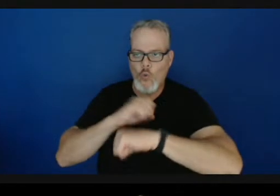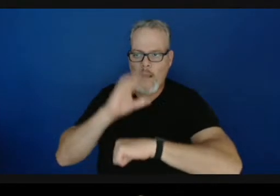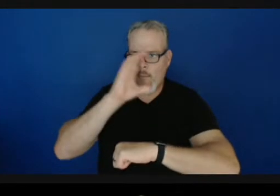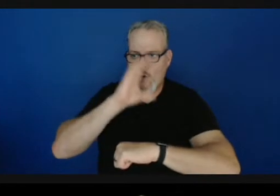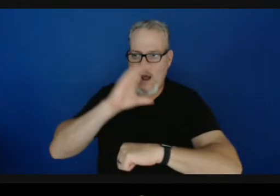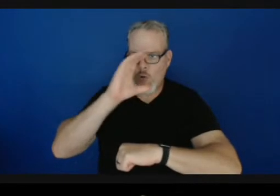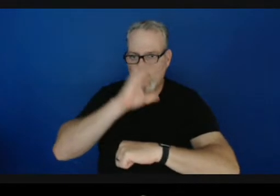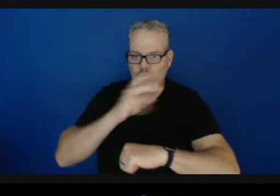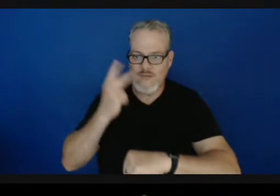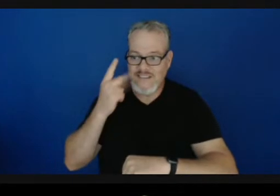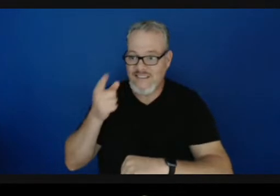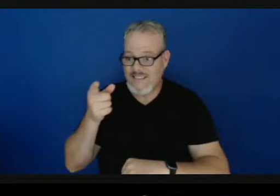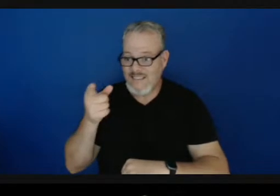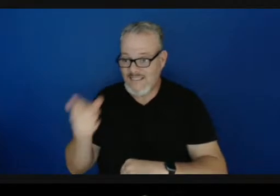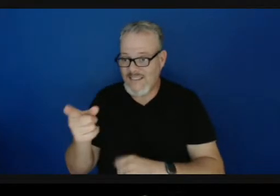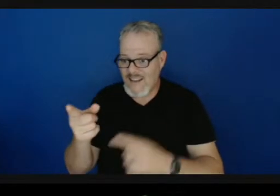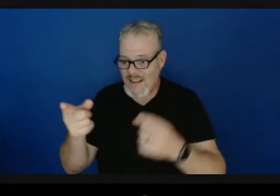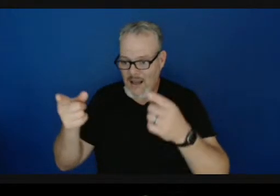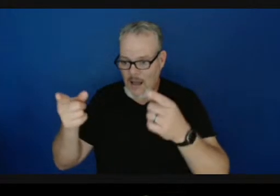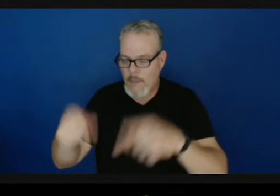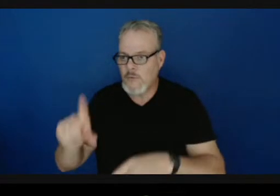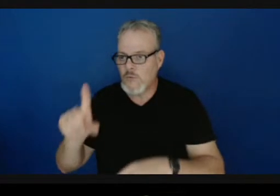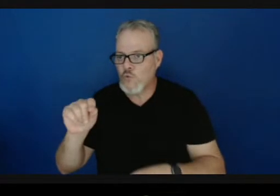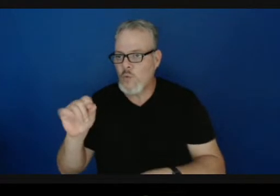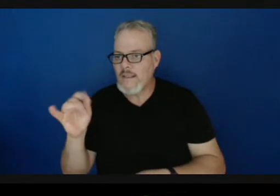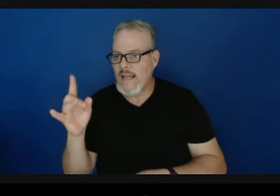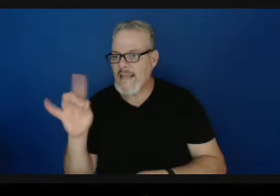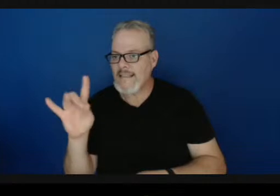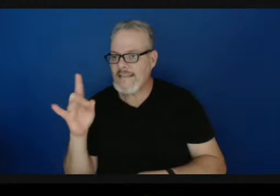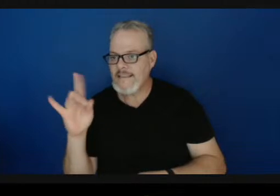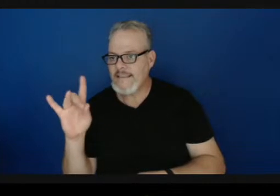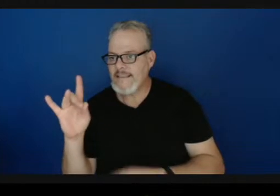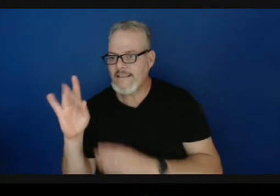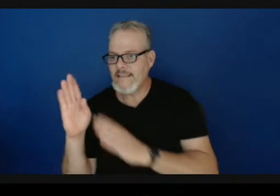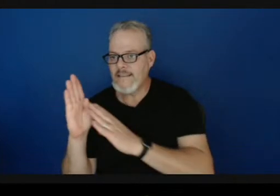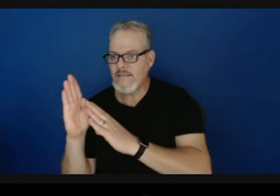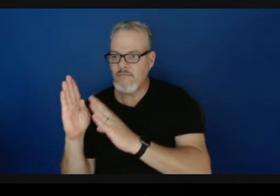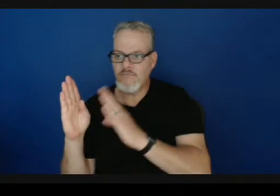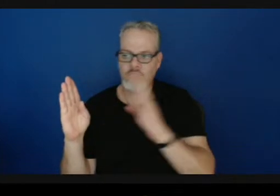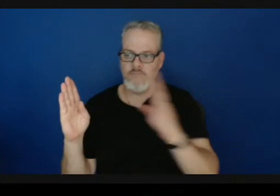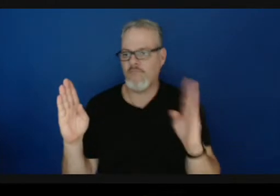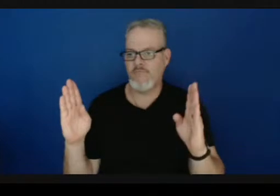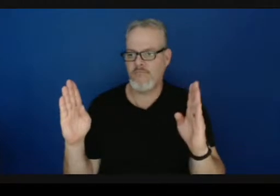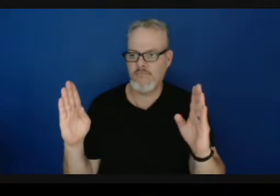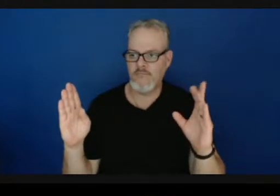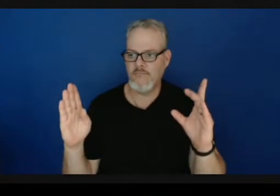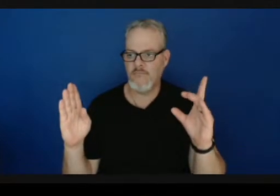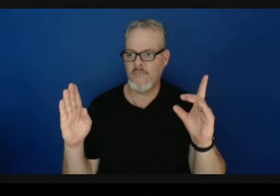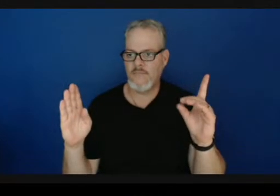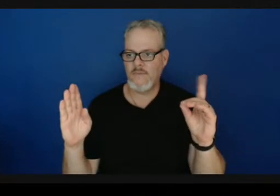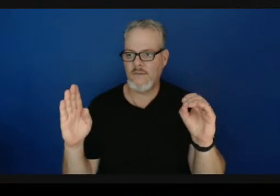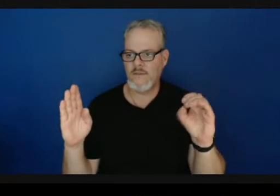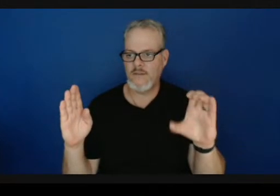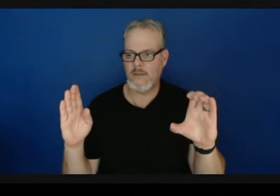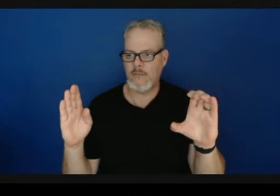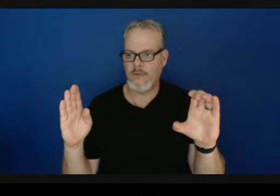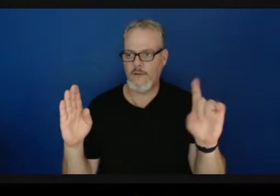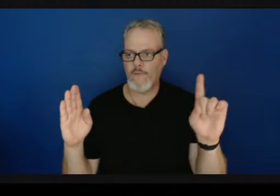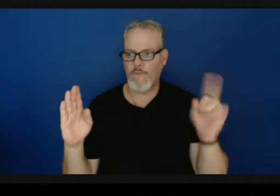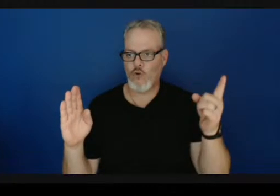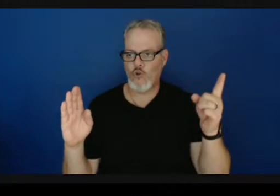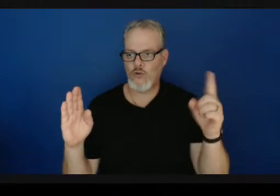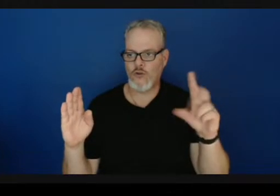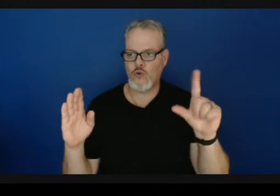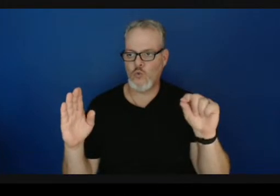and Mauna Loa picks up the baton, and ending that on December 1st after the eruption begins in 2022. So